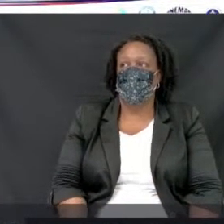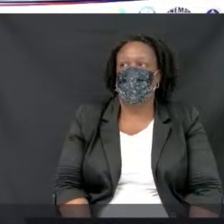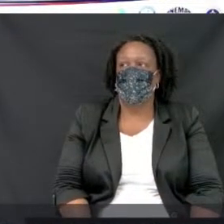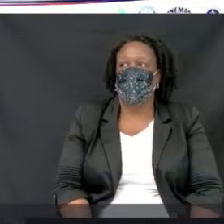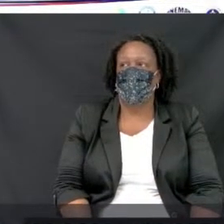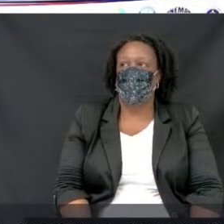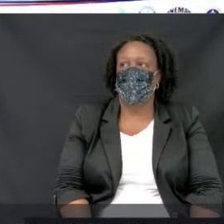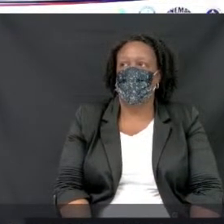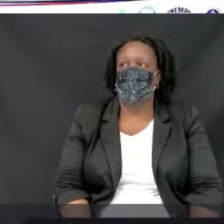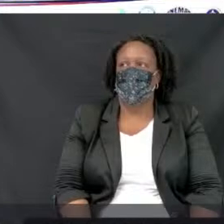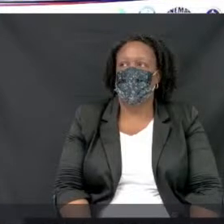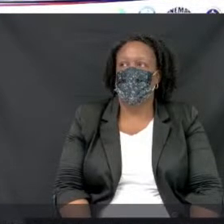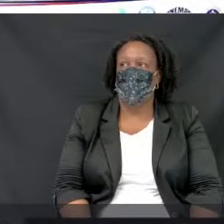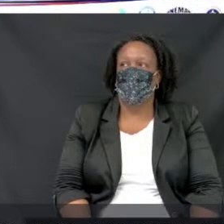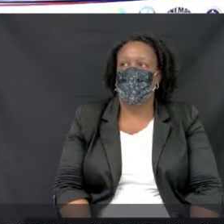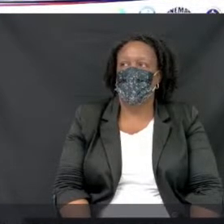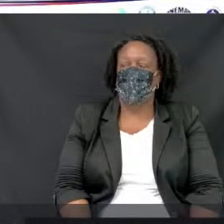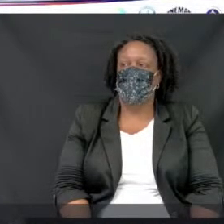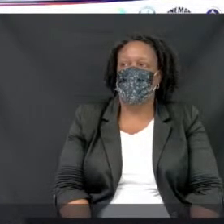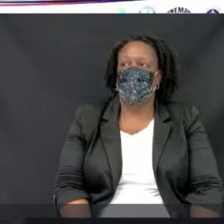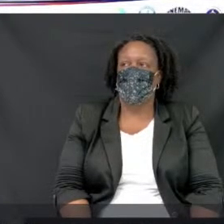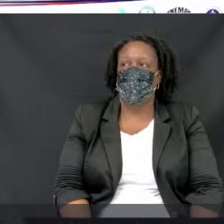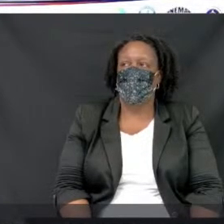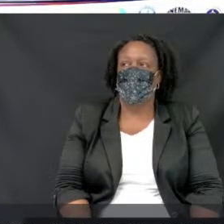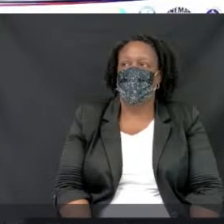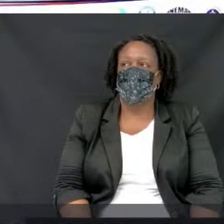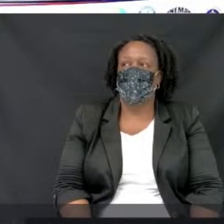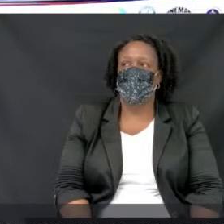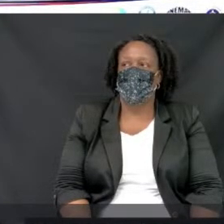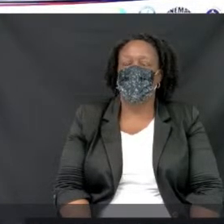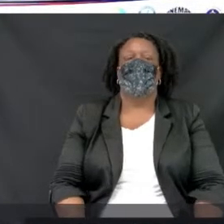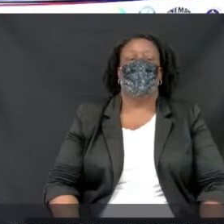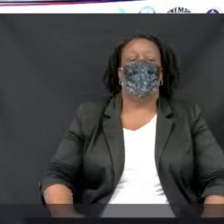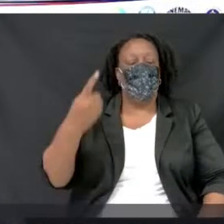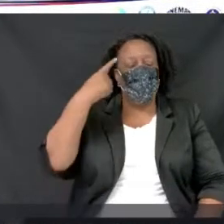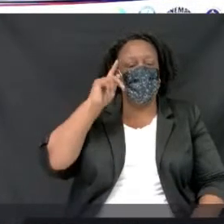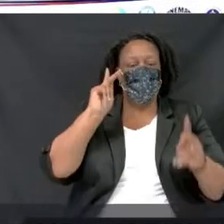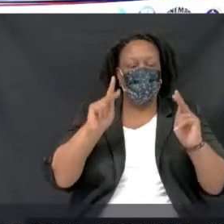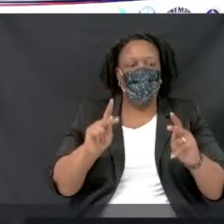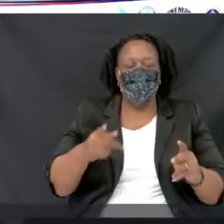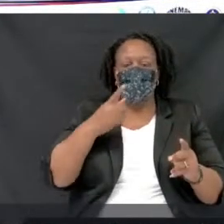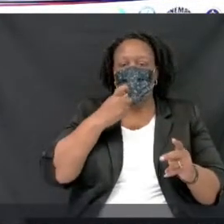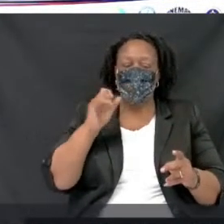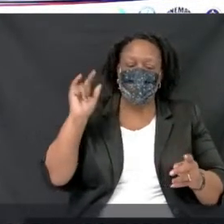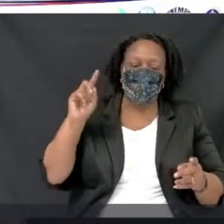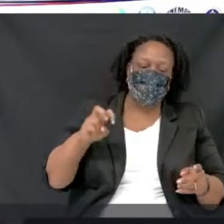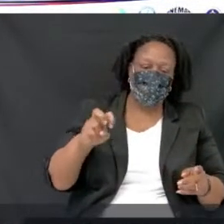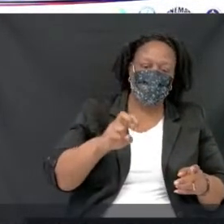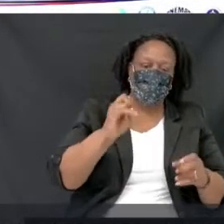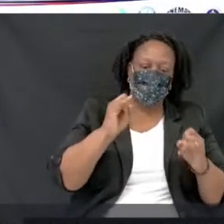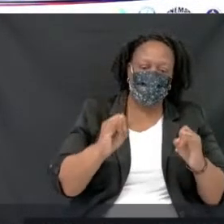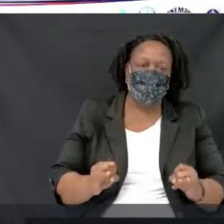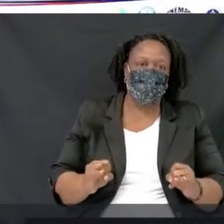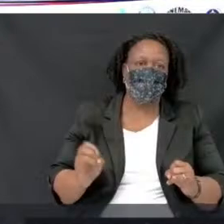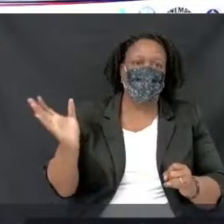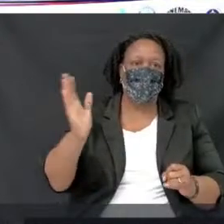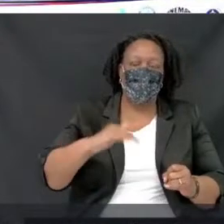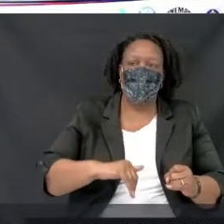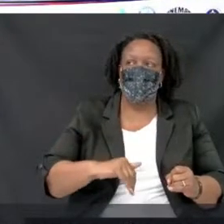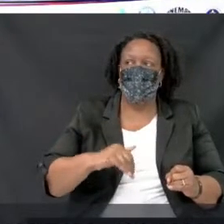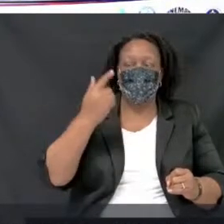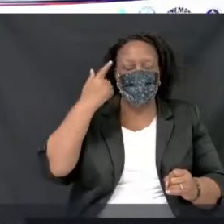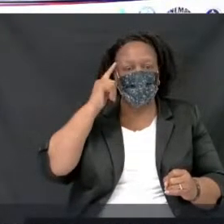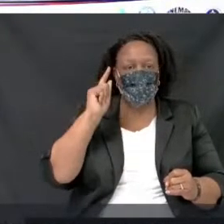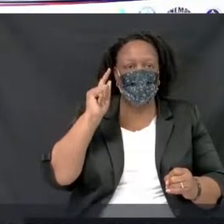Airbnb be eligible to obtain approval for hosting these tourists? And